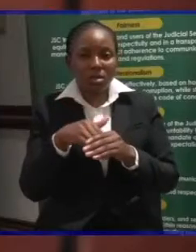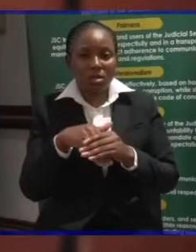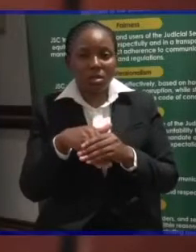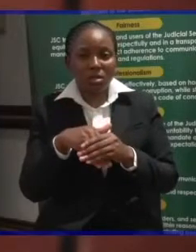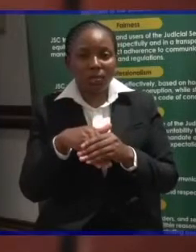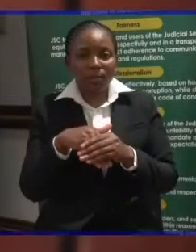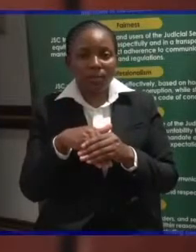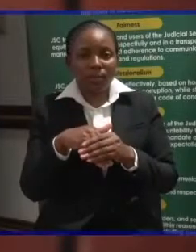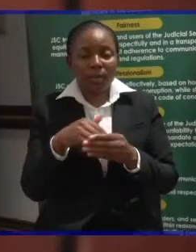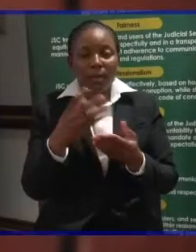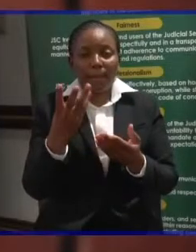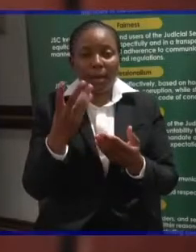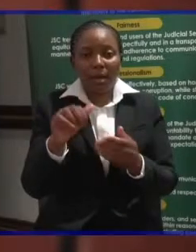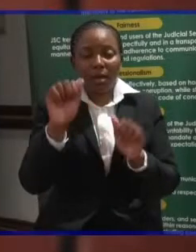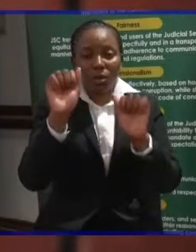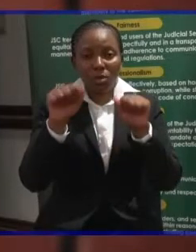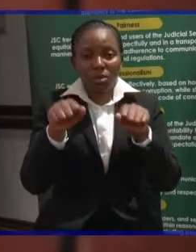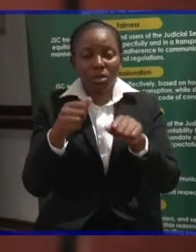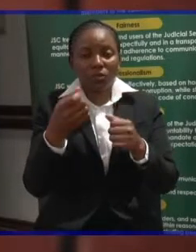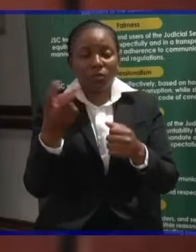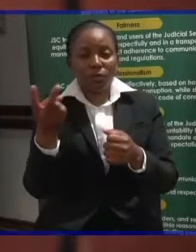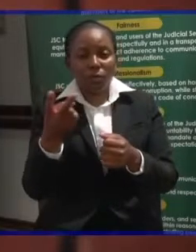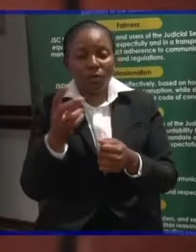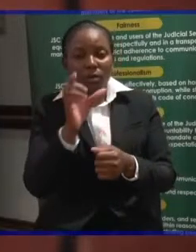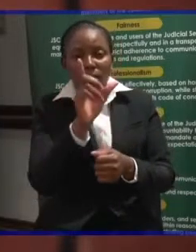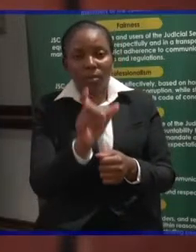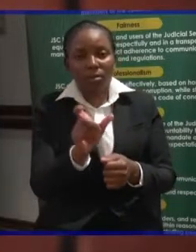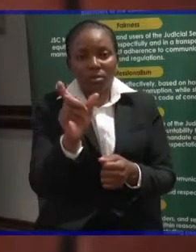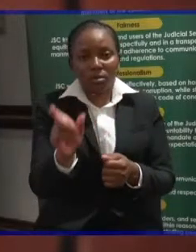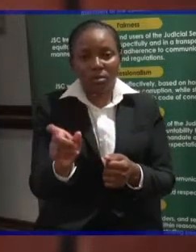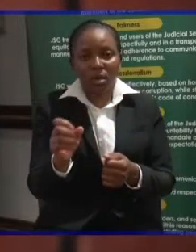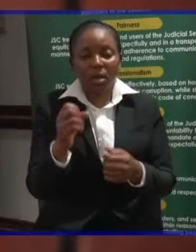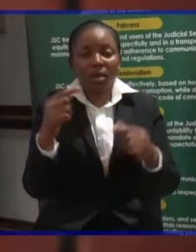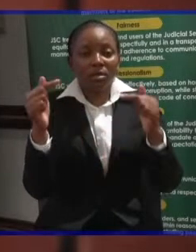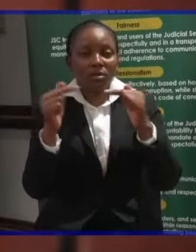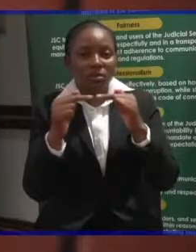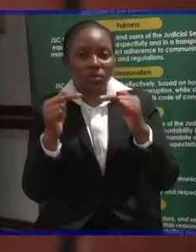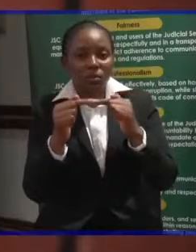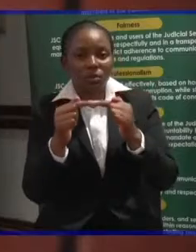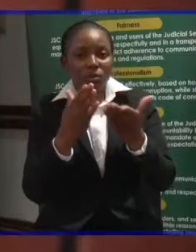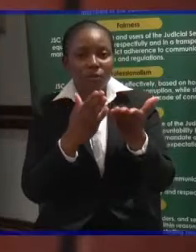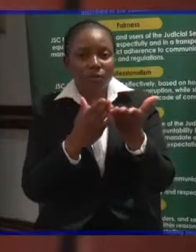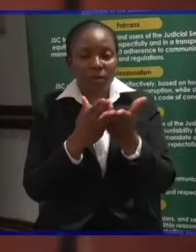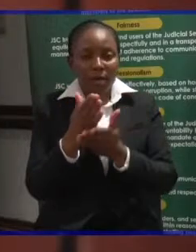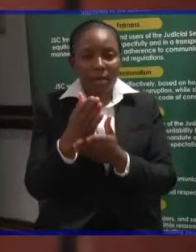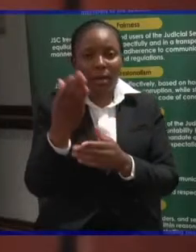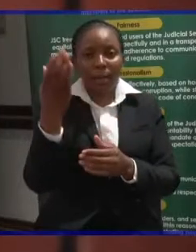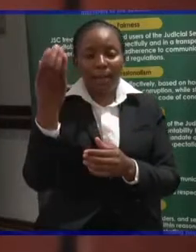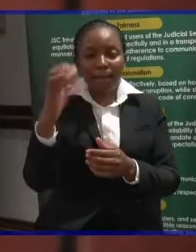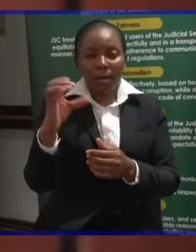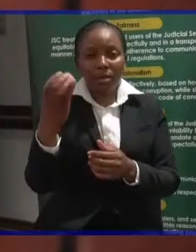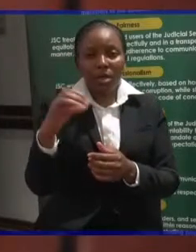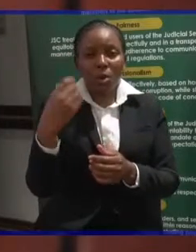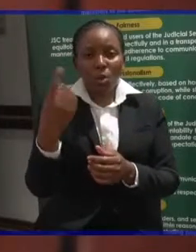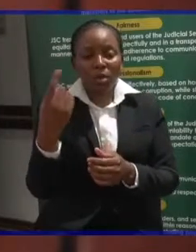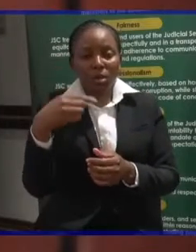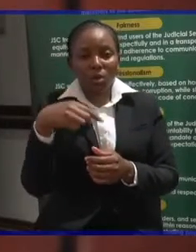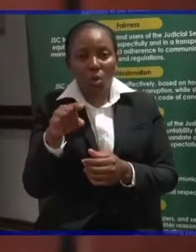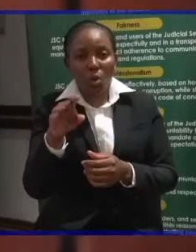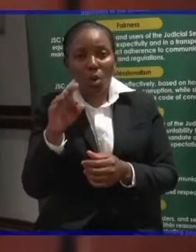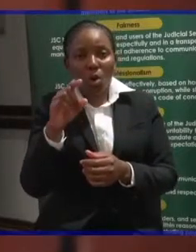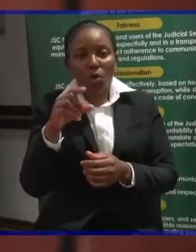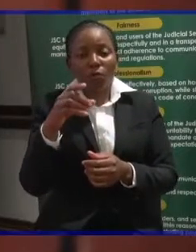by consent of the parties. And if it is a dispute of right, the matter may only go